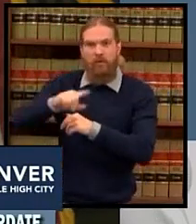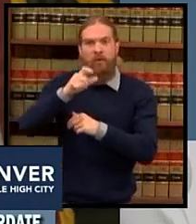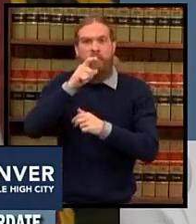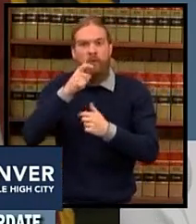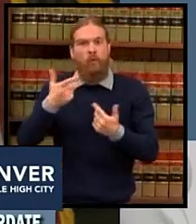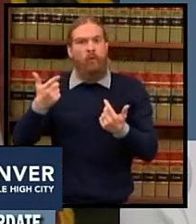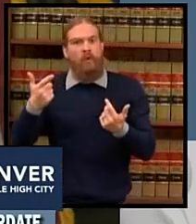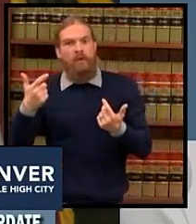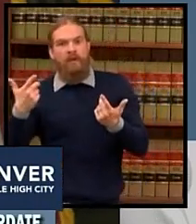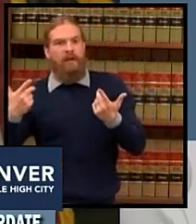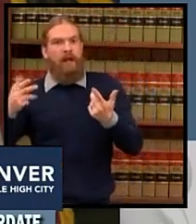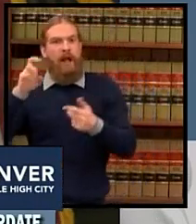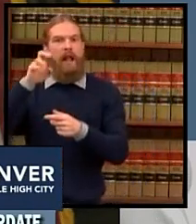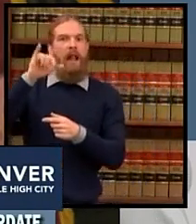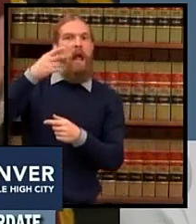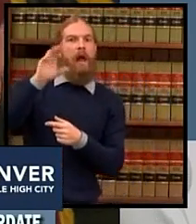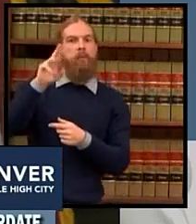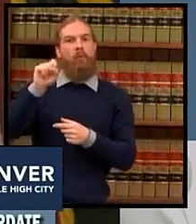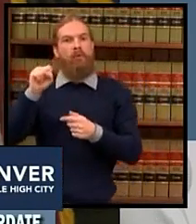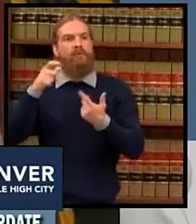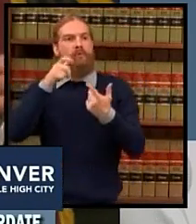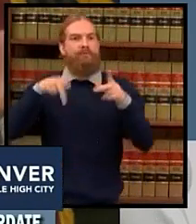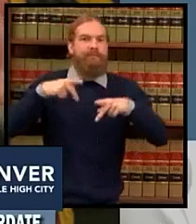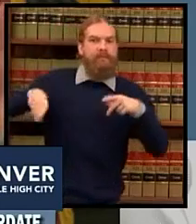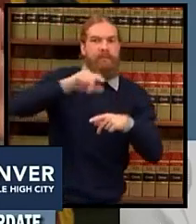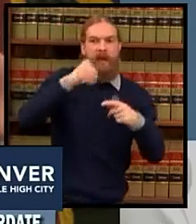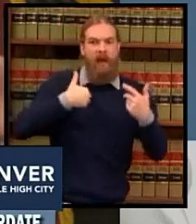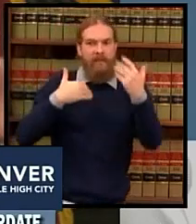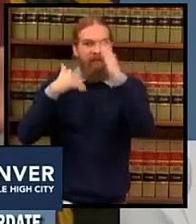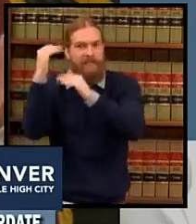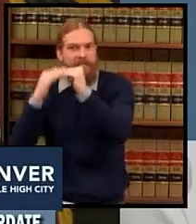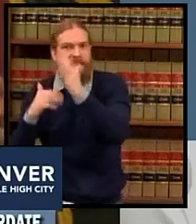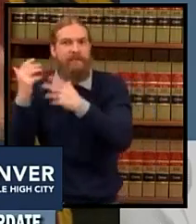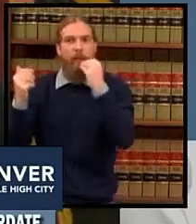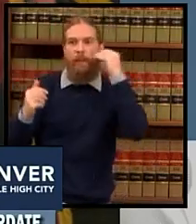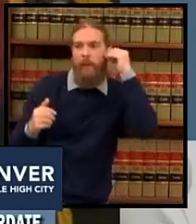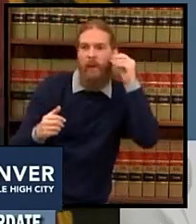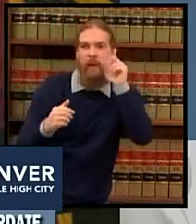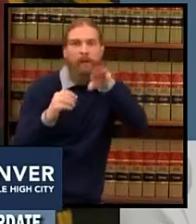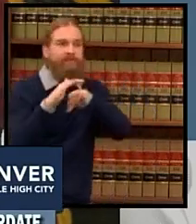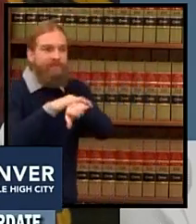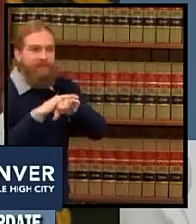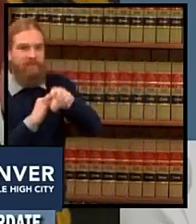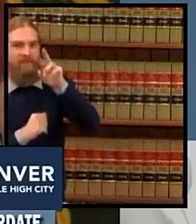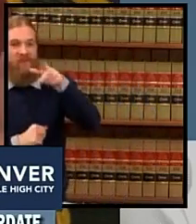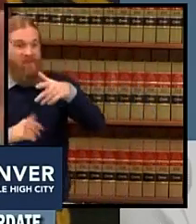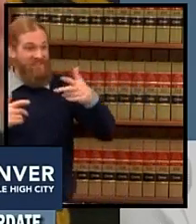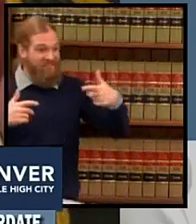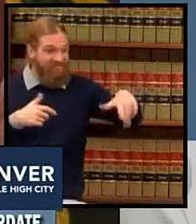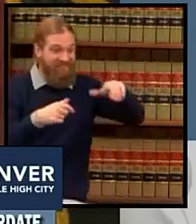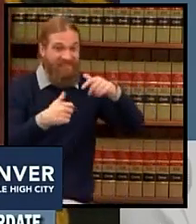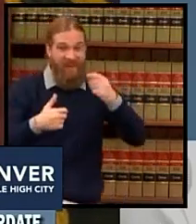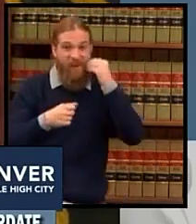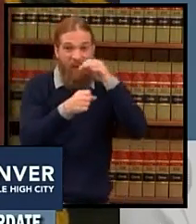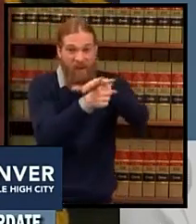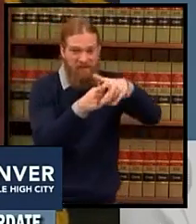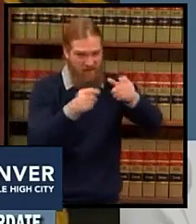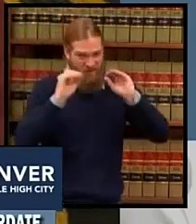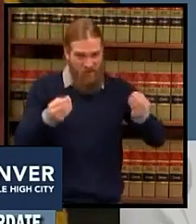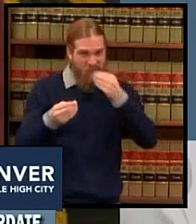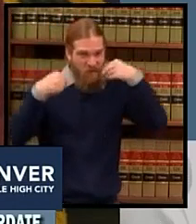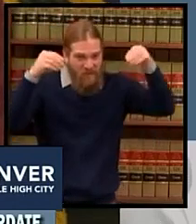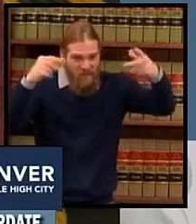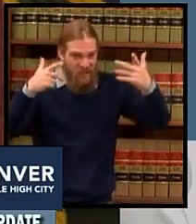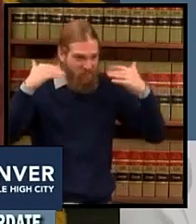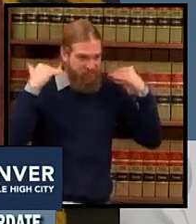available or accessible to them, or maybe are sitting in food deserts and don't have grocery stores or pharmacies readily accessible to them.